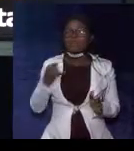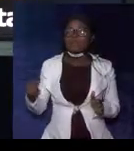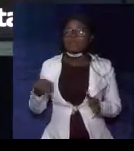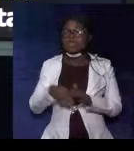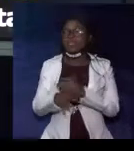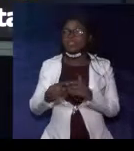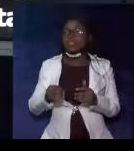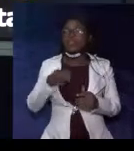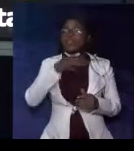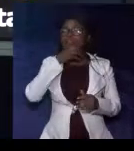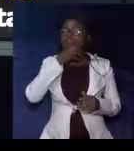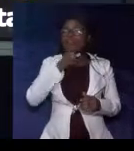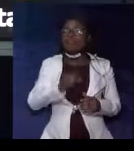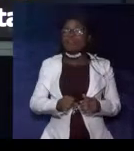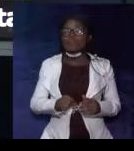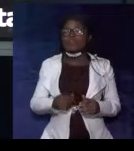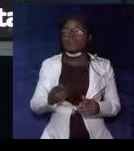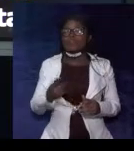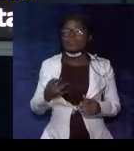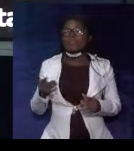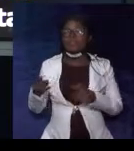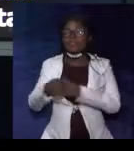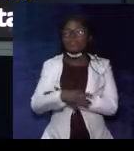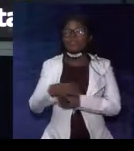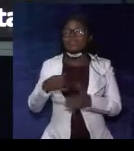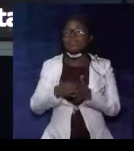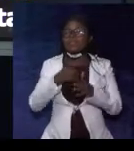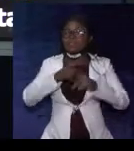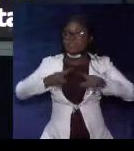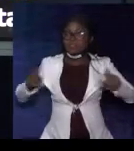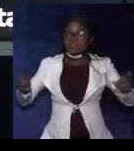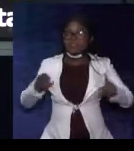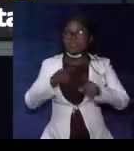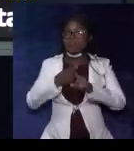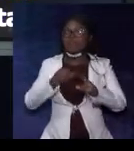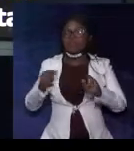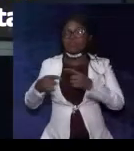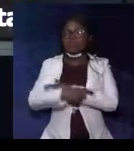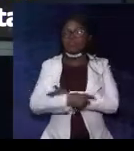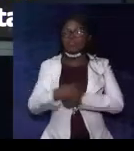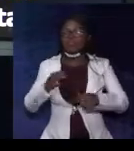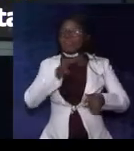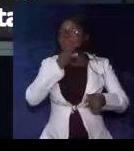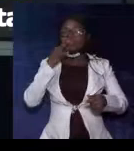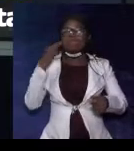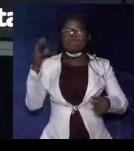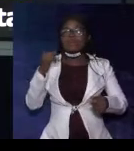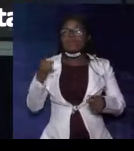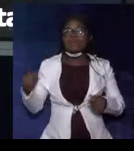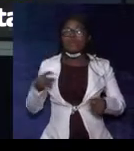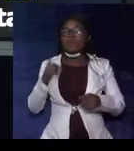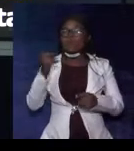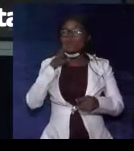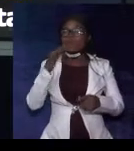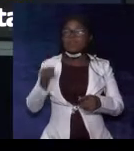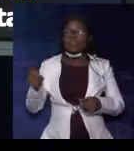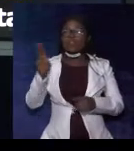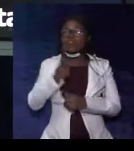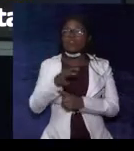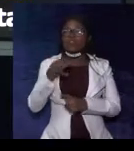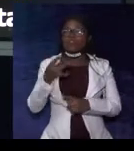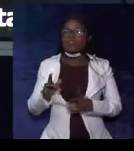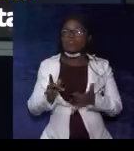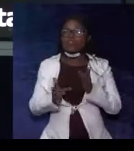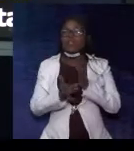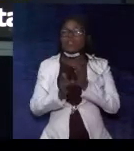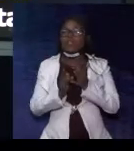Farming in the olden days is different to farming of today, where the use of technology